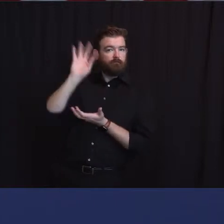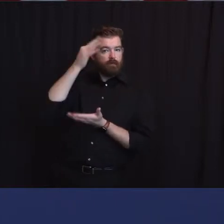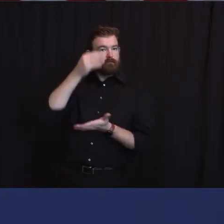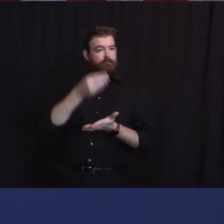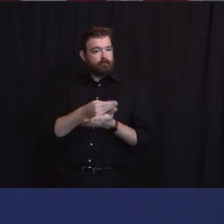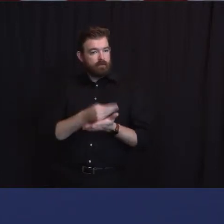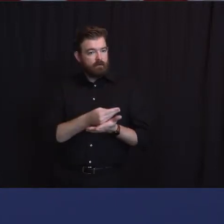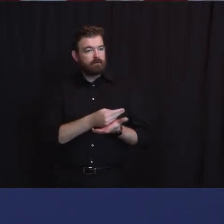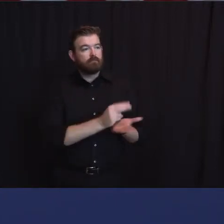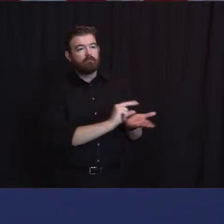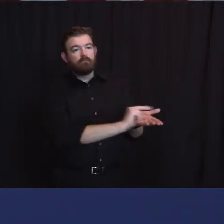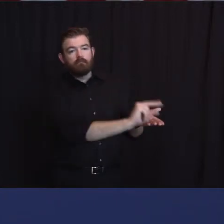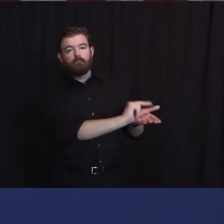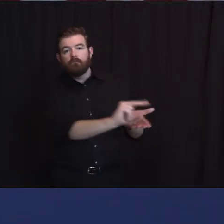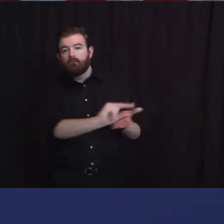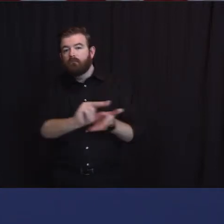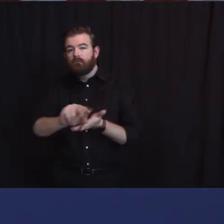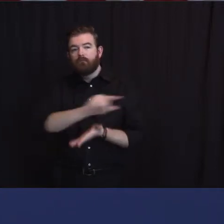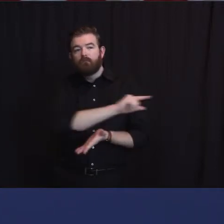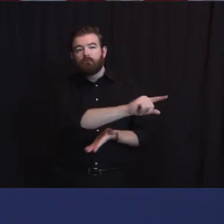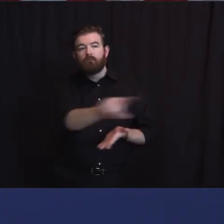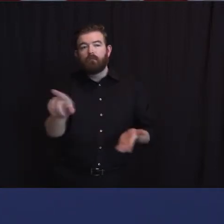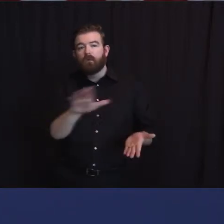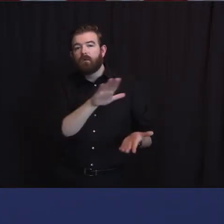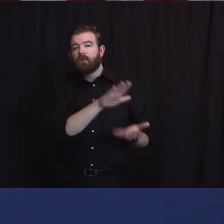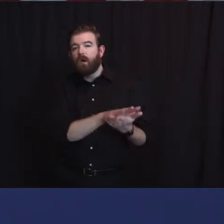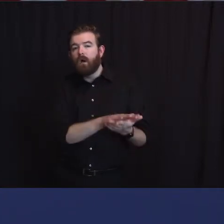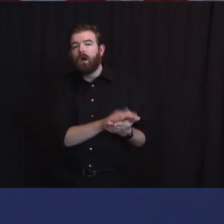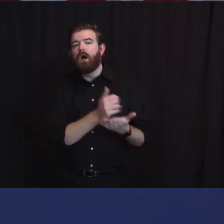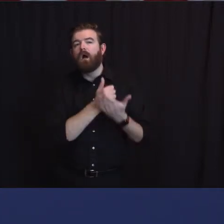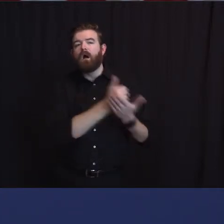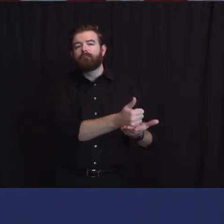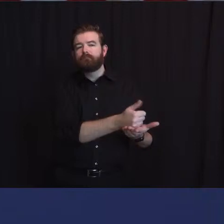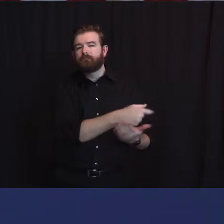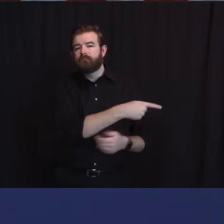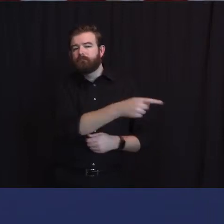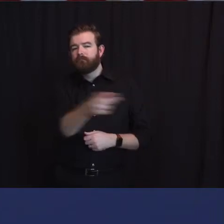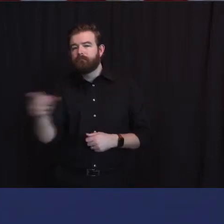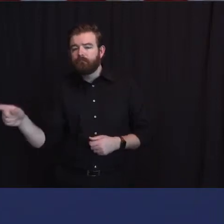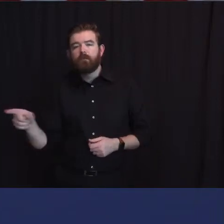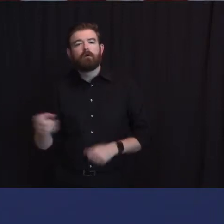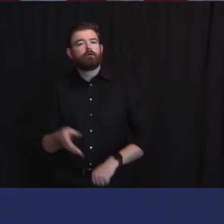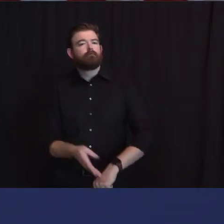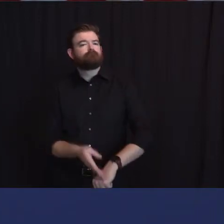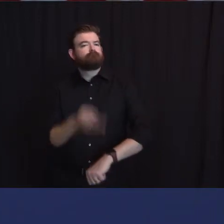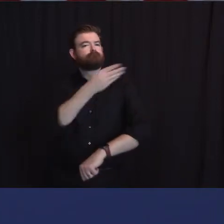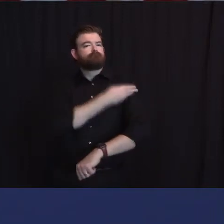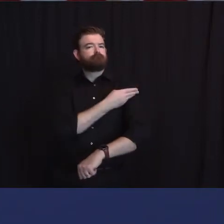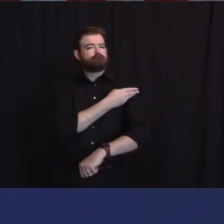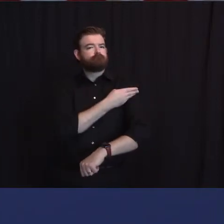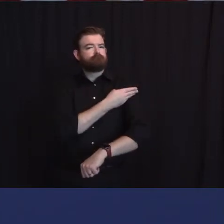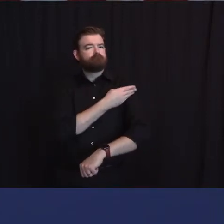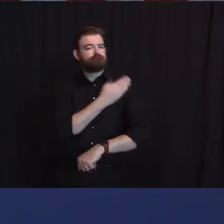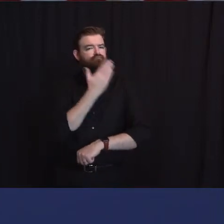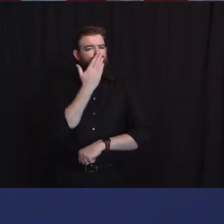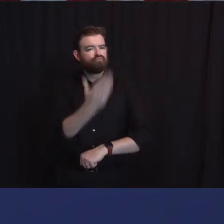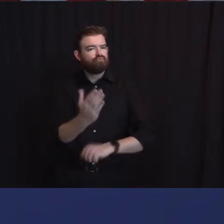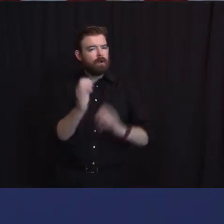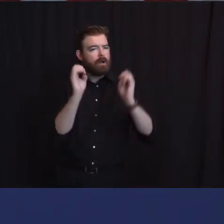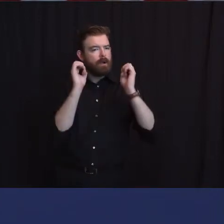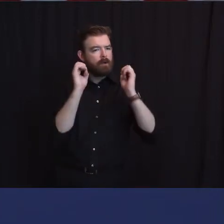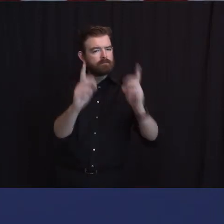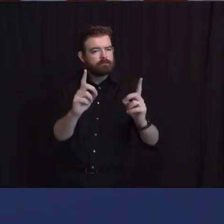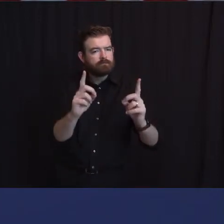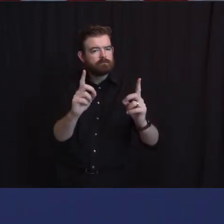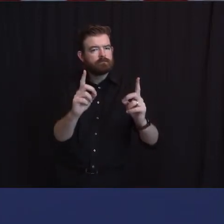implement high-quality interventions that address the academic, social, emotional, and mental health needs